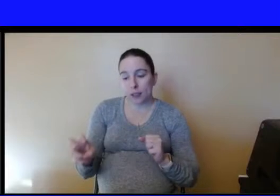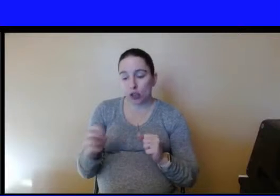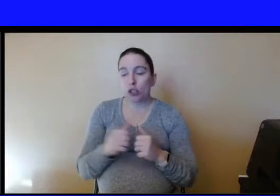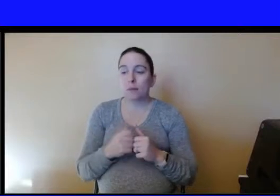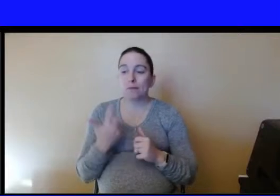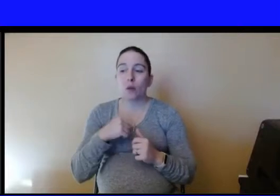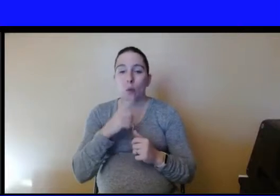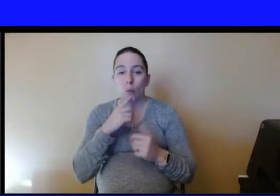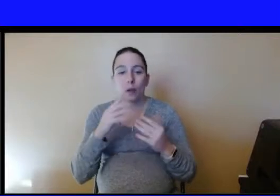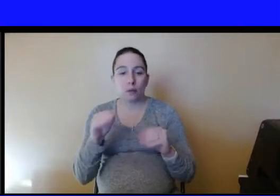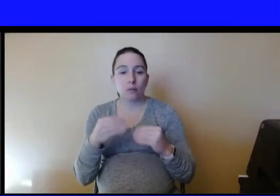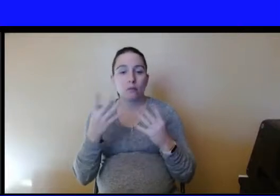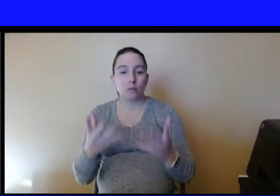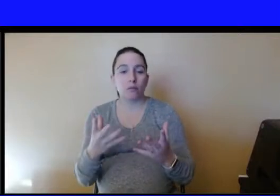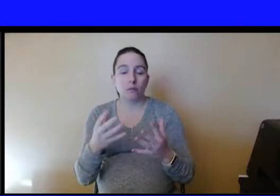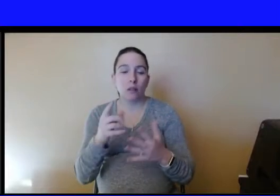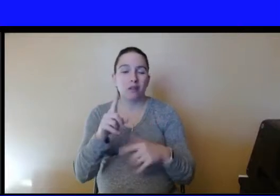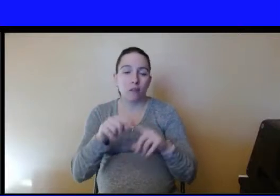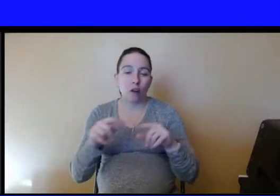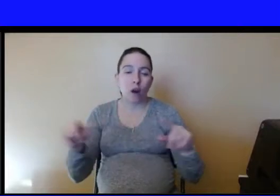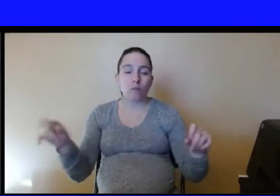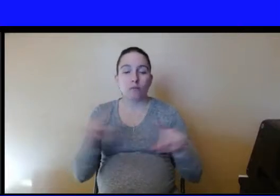BH services.